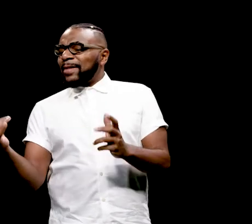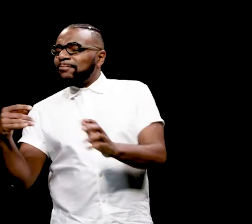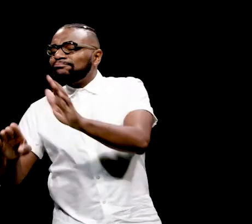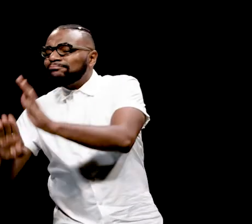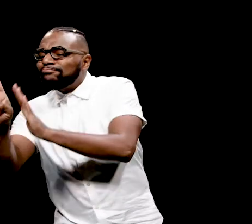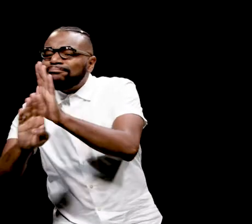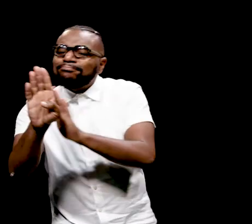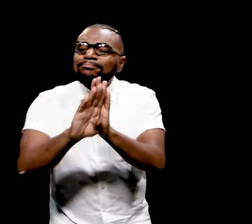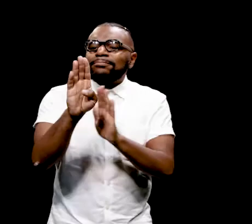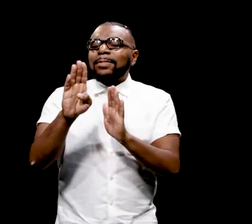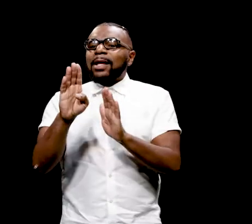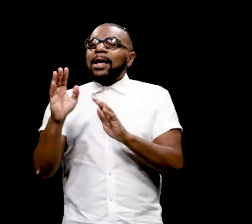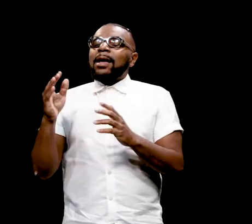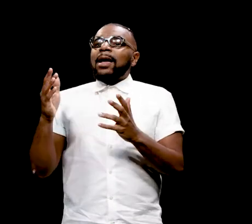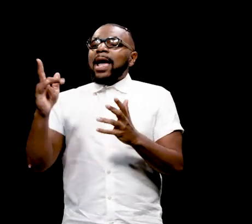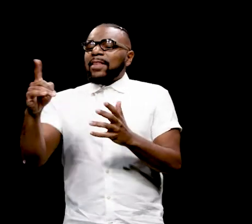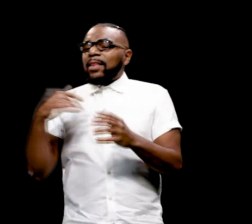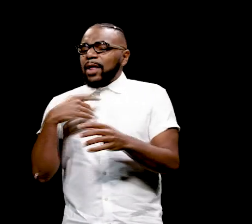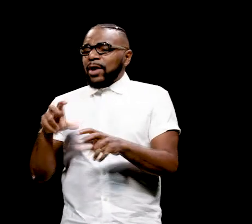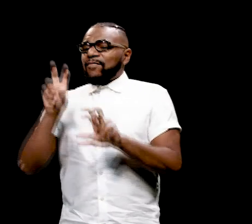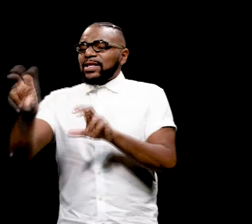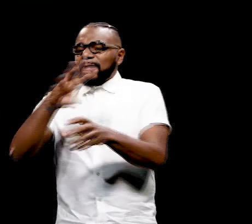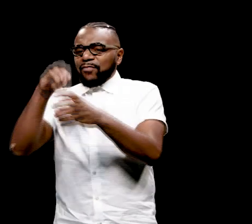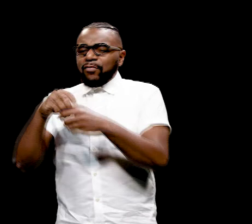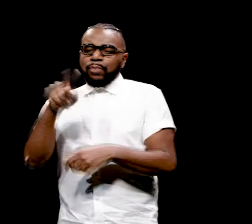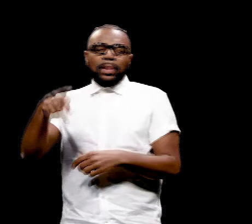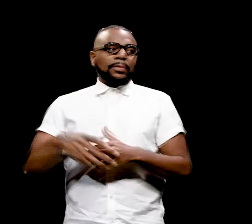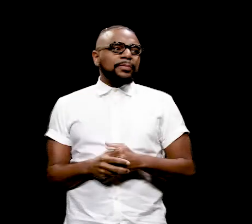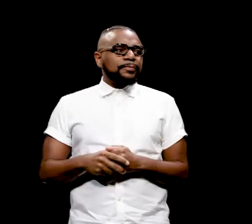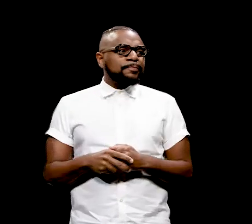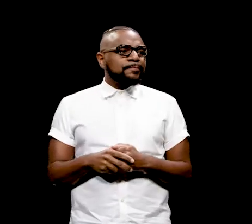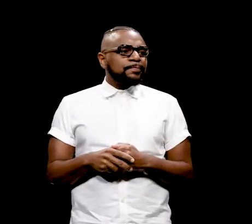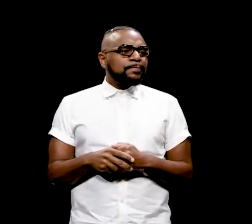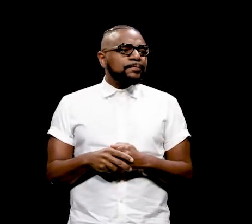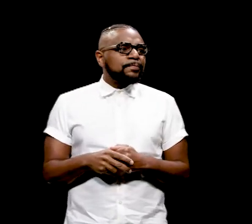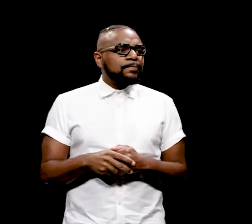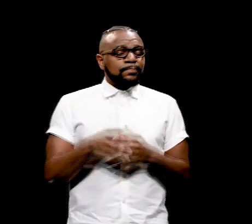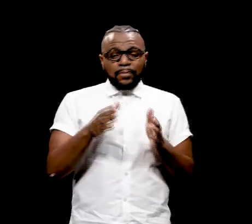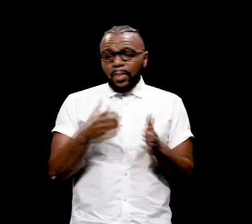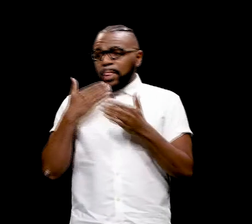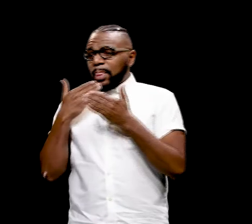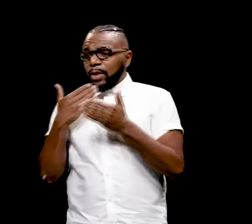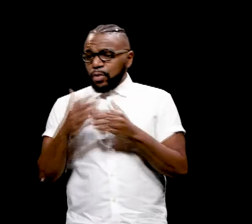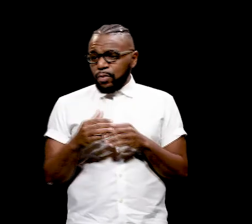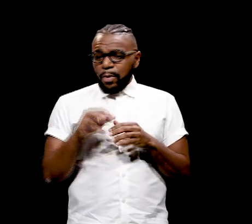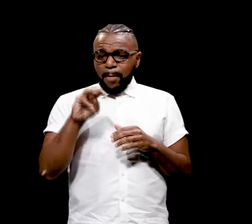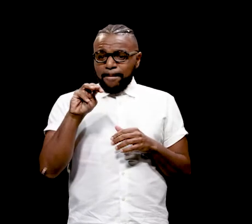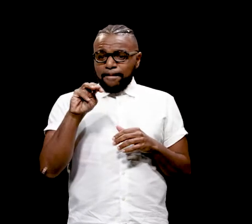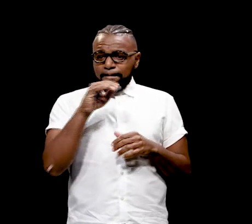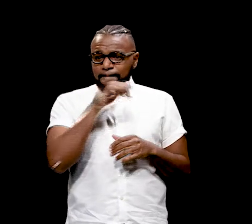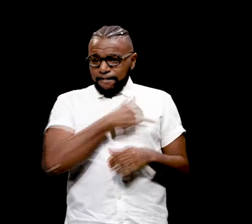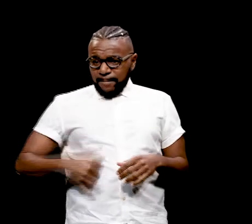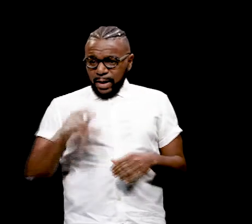prosperous outcome in terms of their investment in our city. Thank you. Mayor Wheeler, your 2 minutes